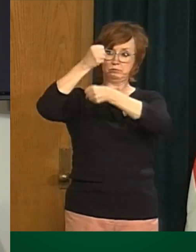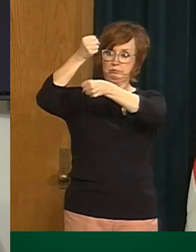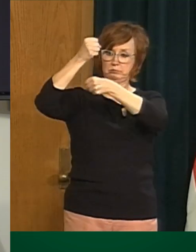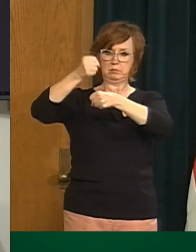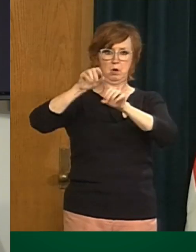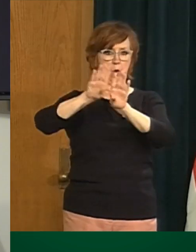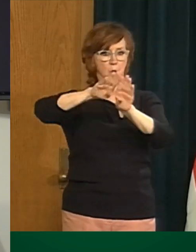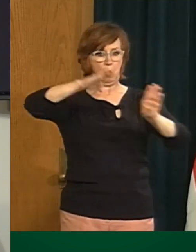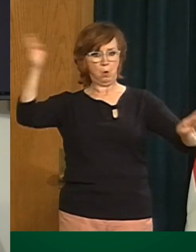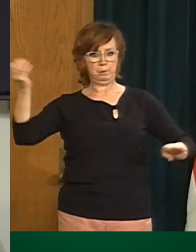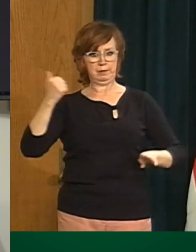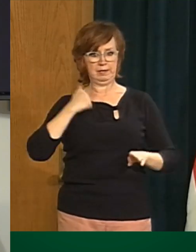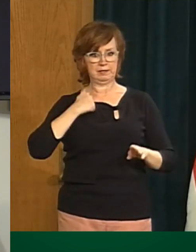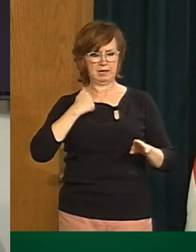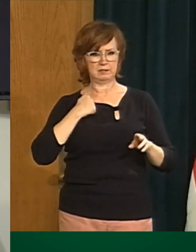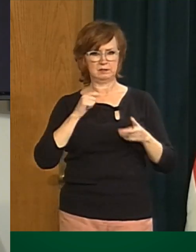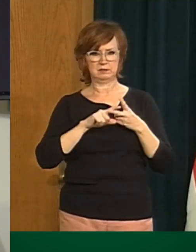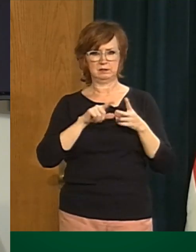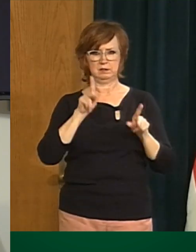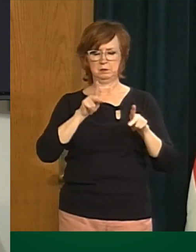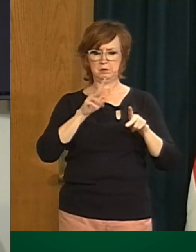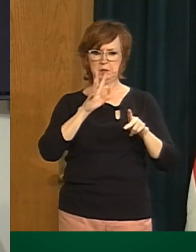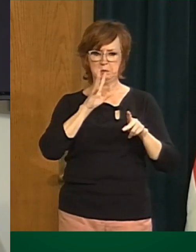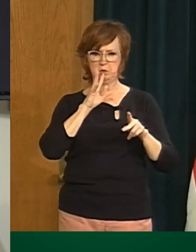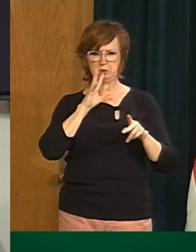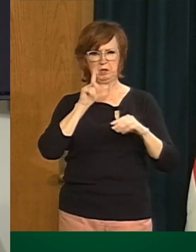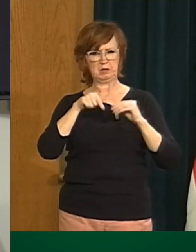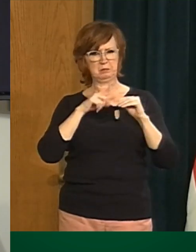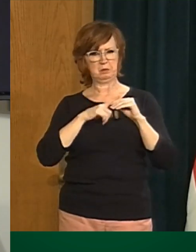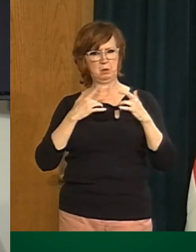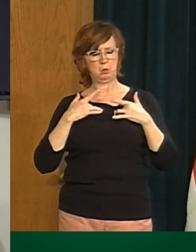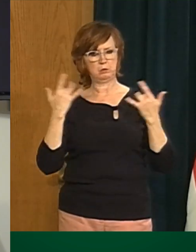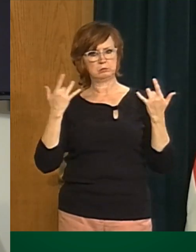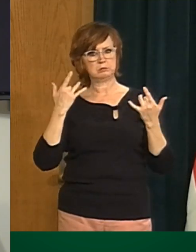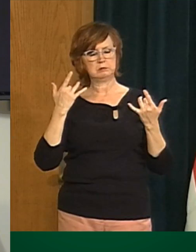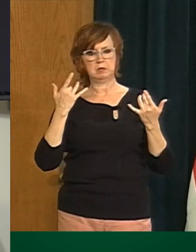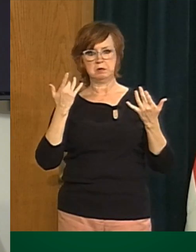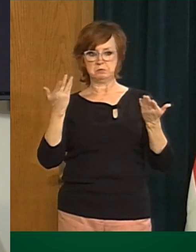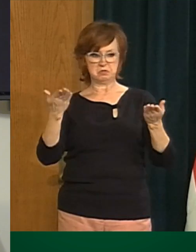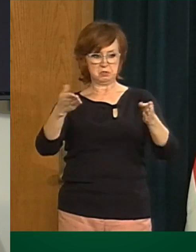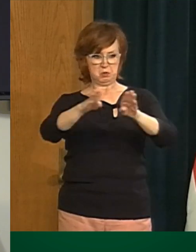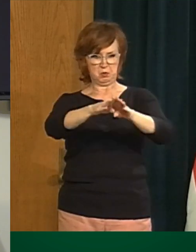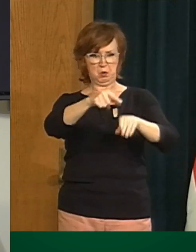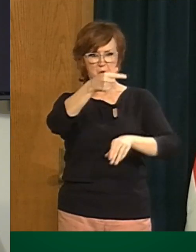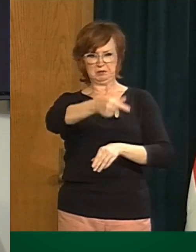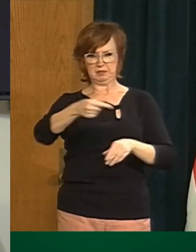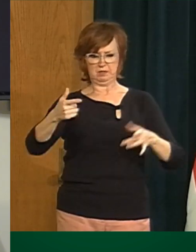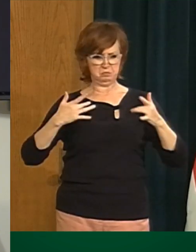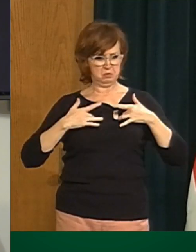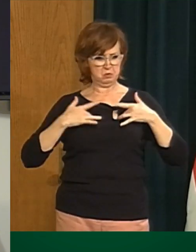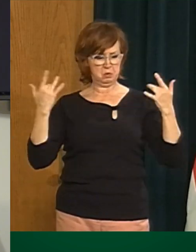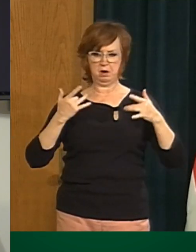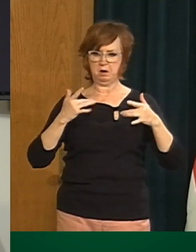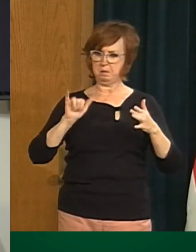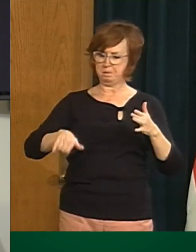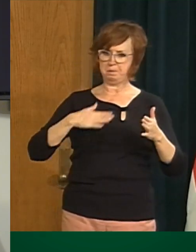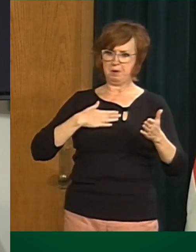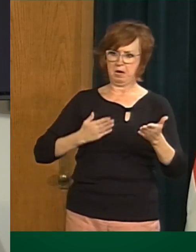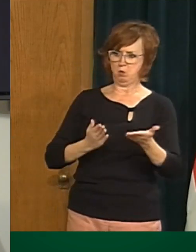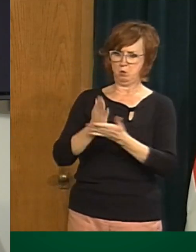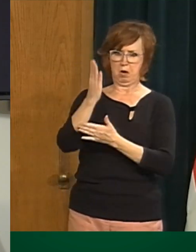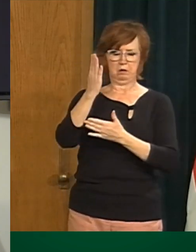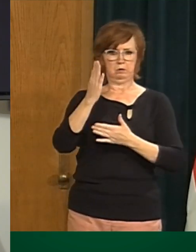police state, kind of reminiscent about what we saw in Ontario, where the Premier wound up calling it yahoos. I was wondering if you have